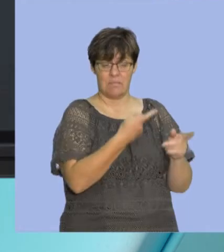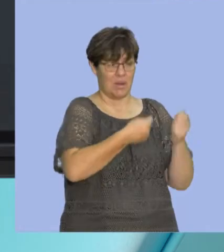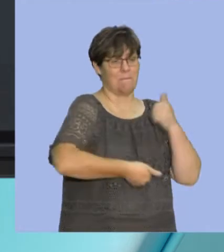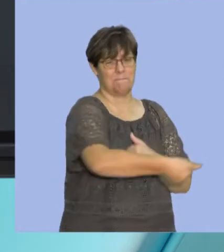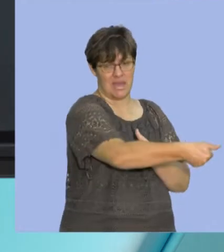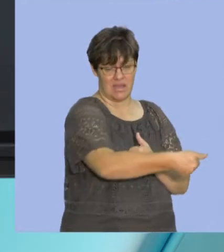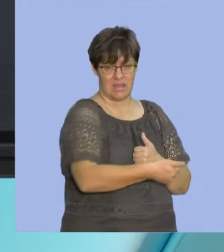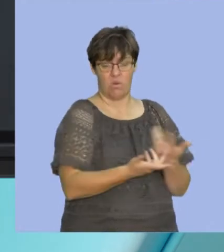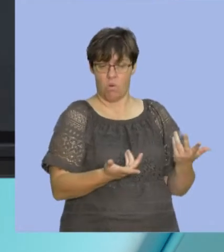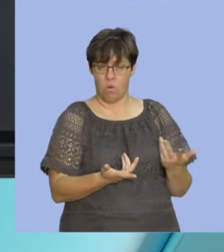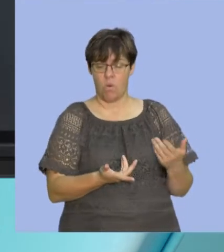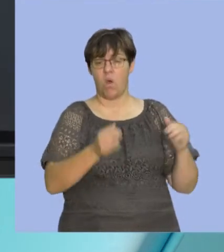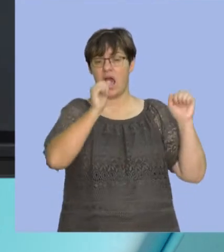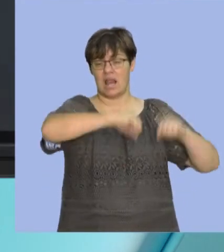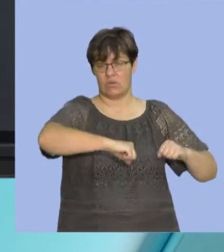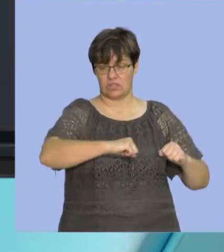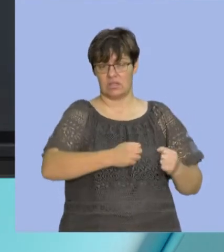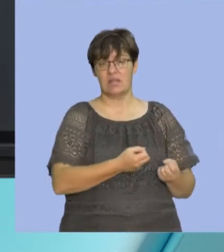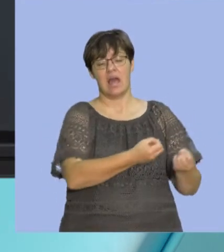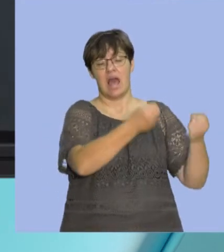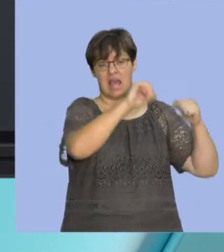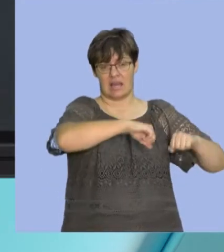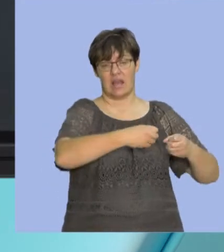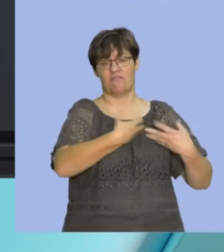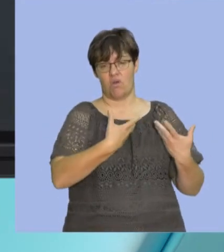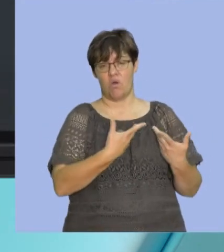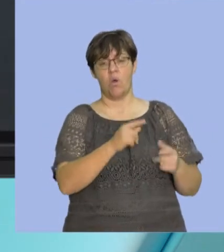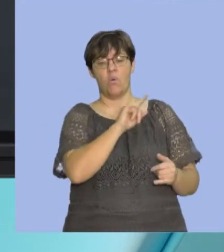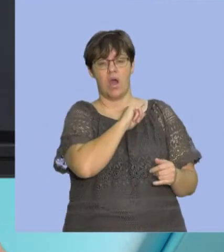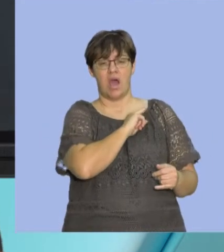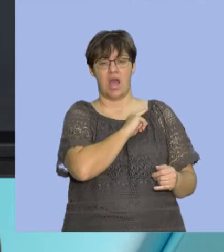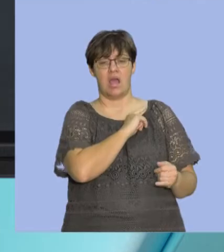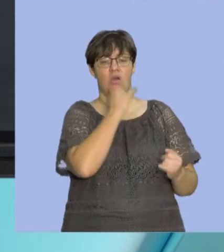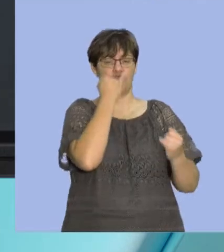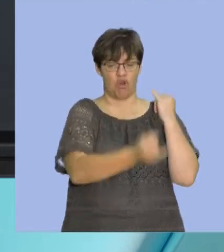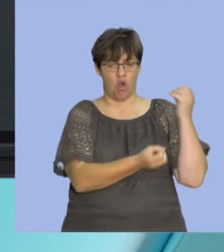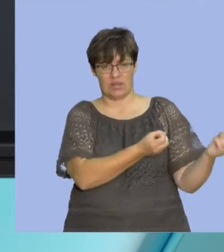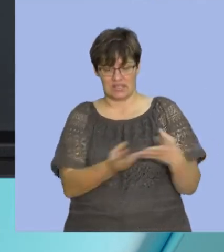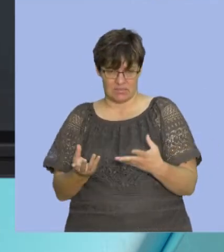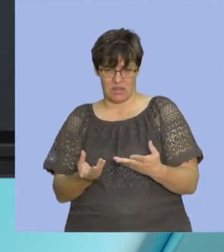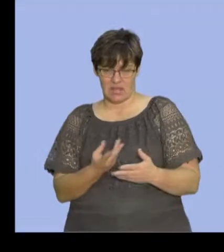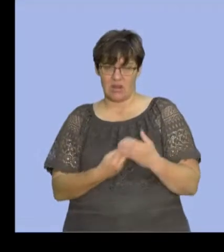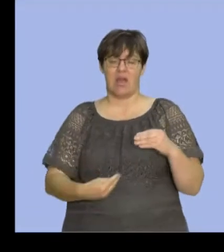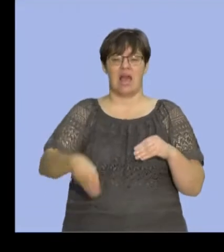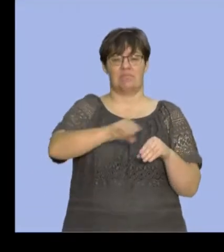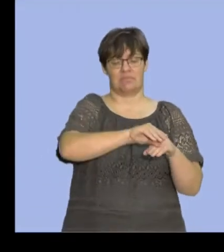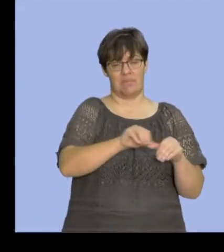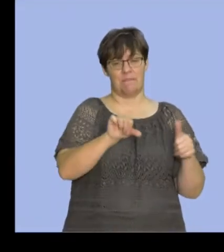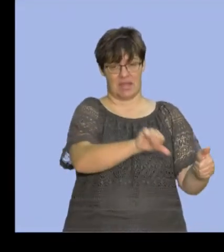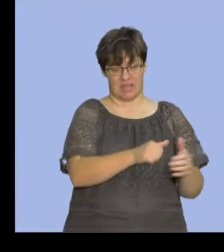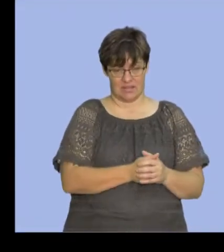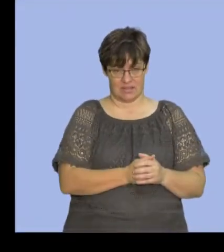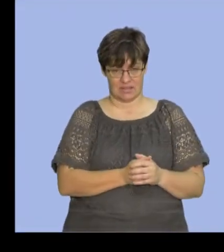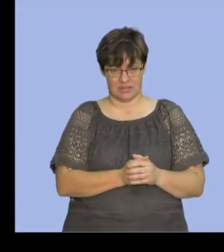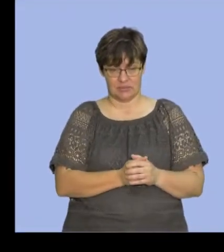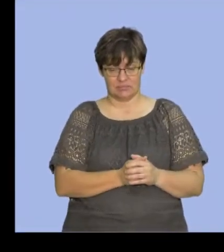an allowance that was granted by a creditor for incorrect goods supplied. So therefore, clearly you can